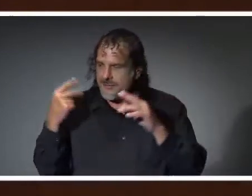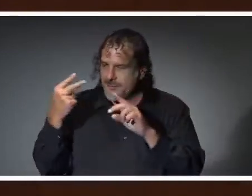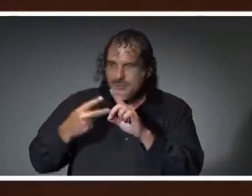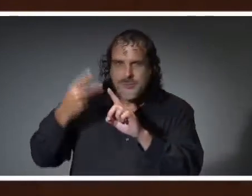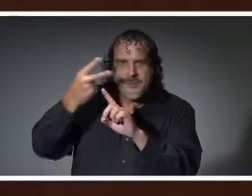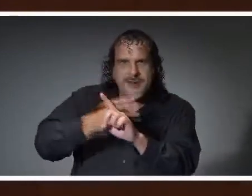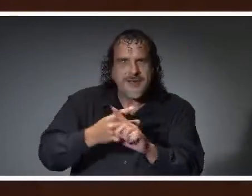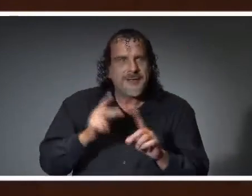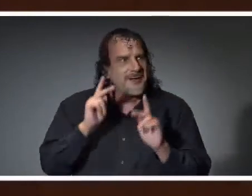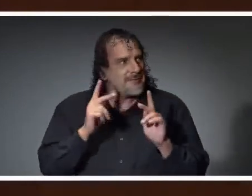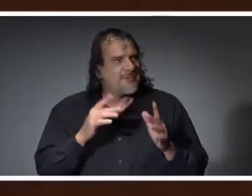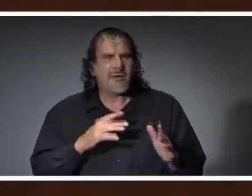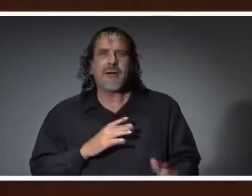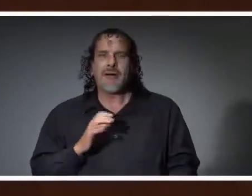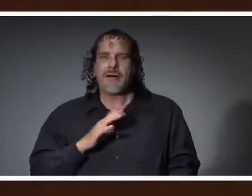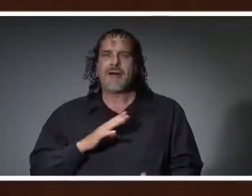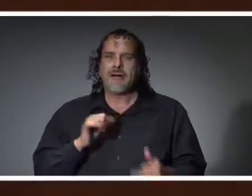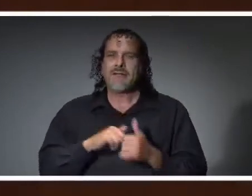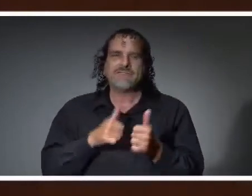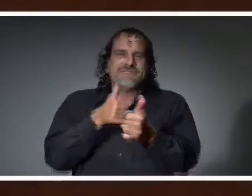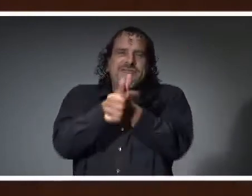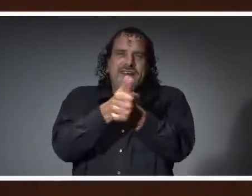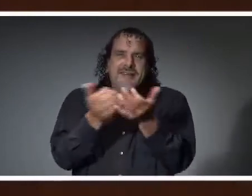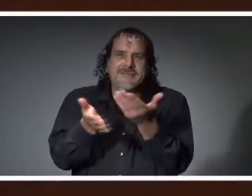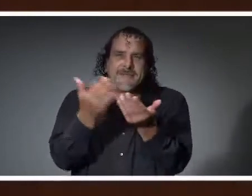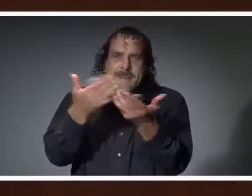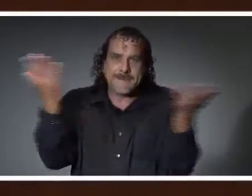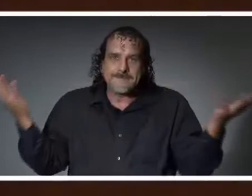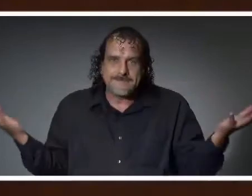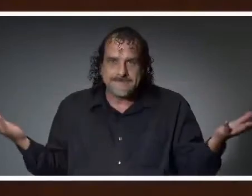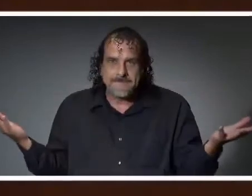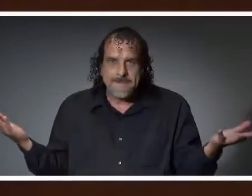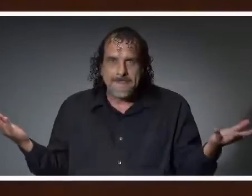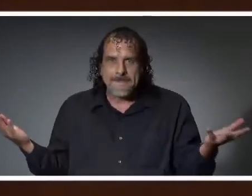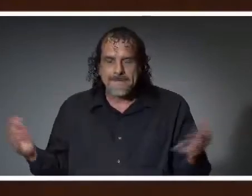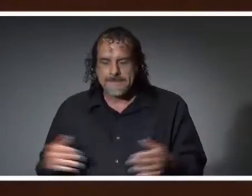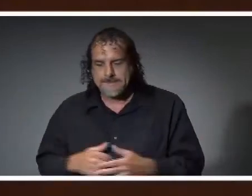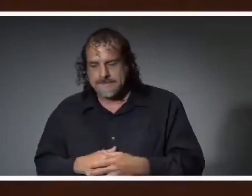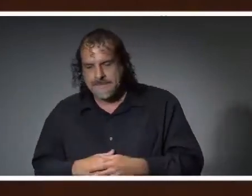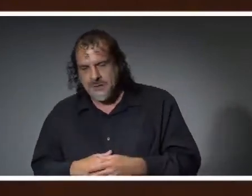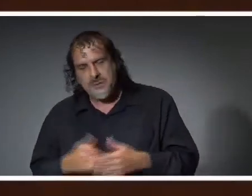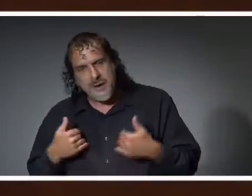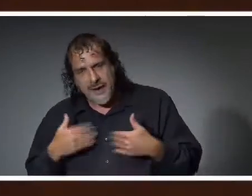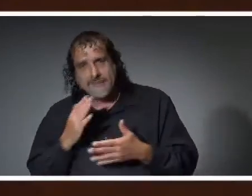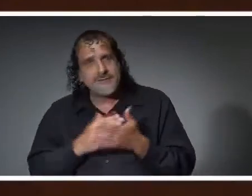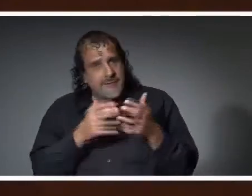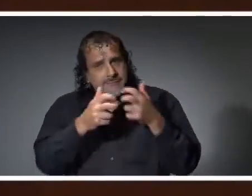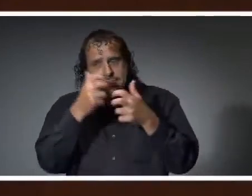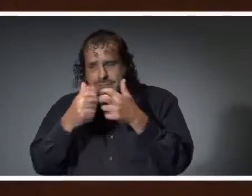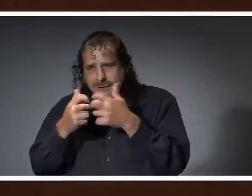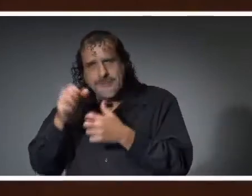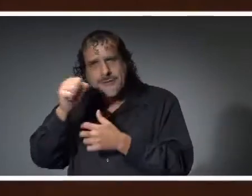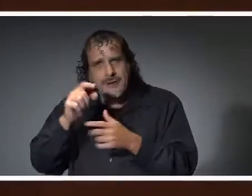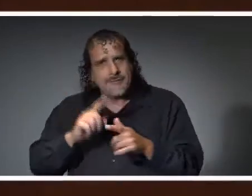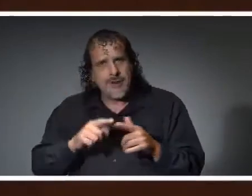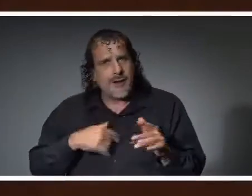are definitely complying more. There's still some, you know, soft spots, but I'm hopeful.